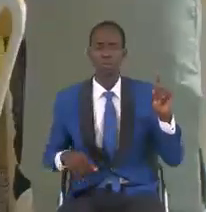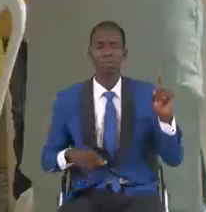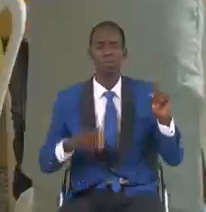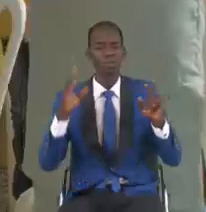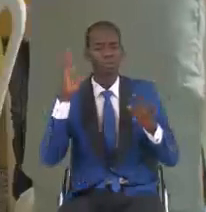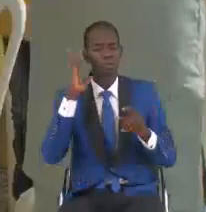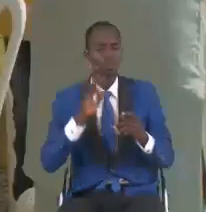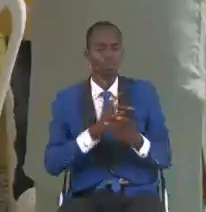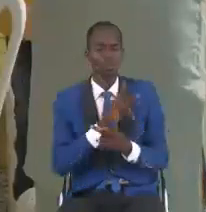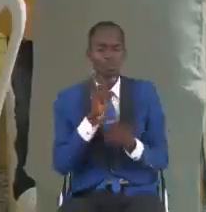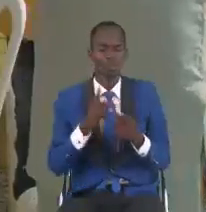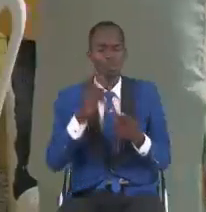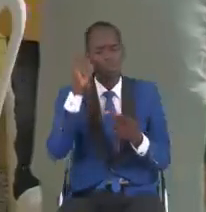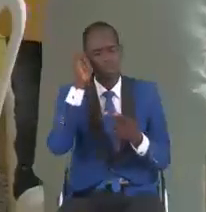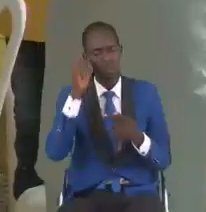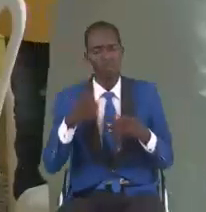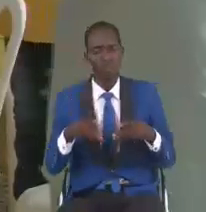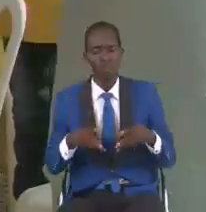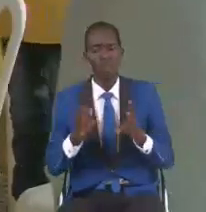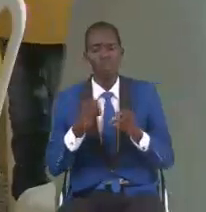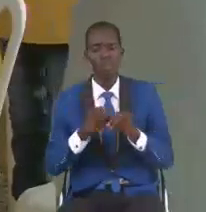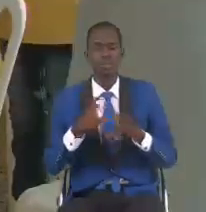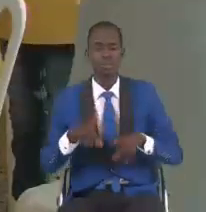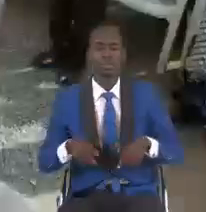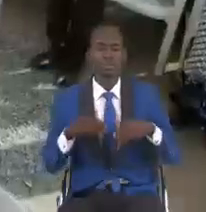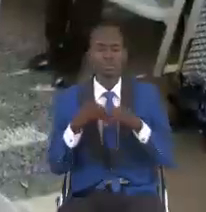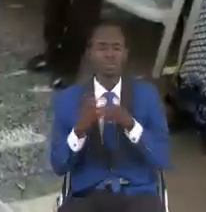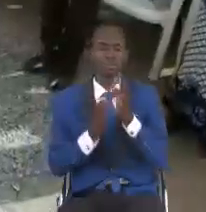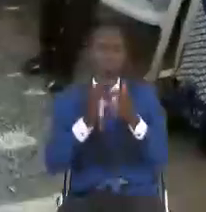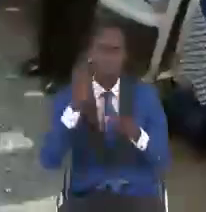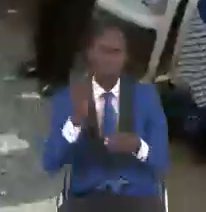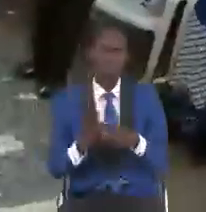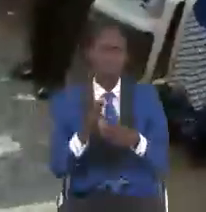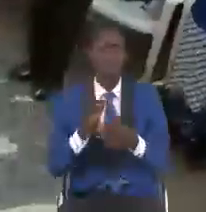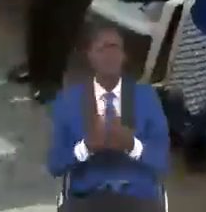ways in your life, in Jesus' name.